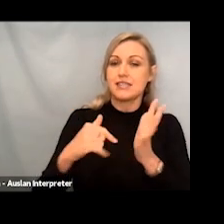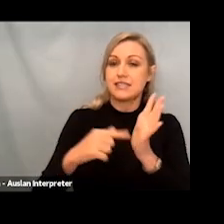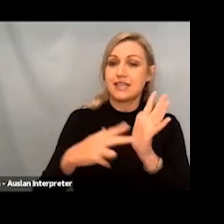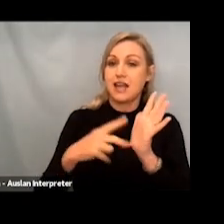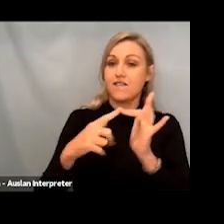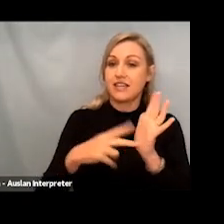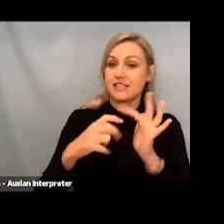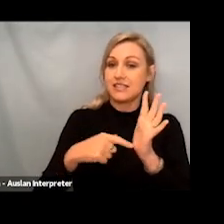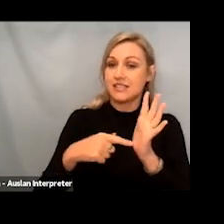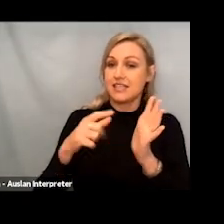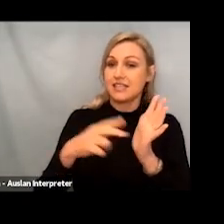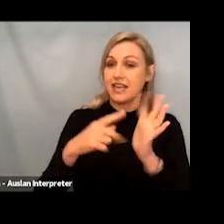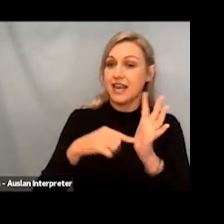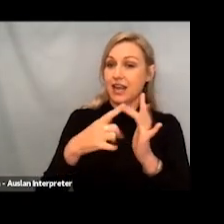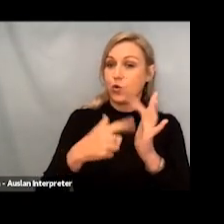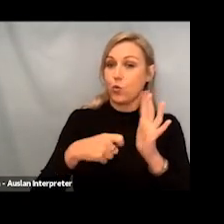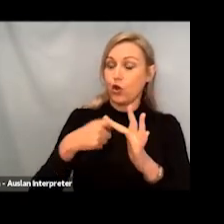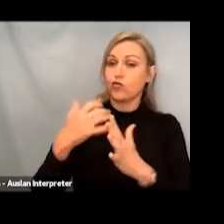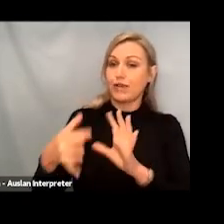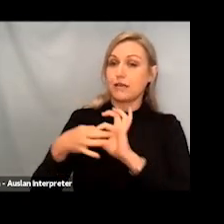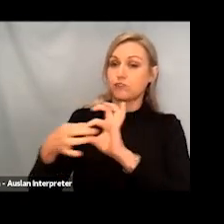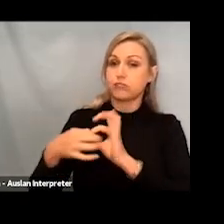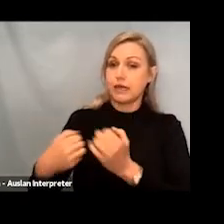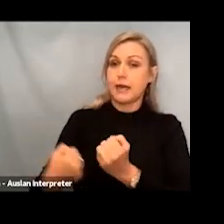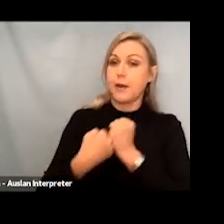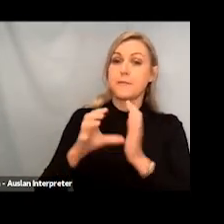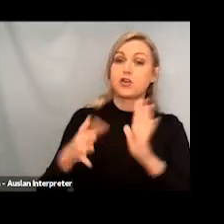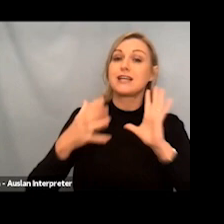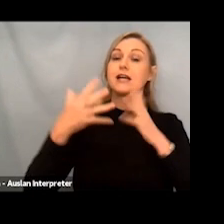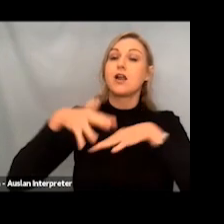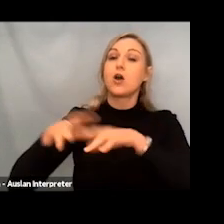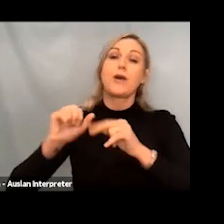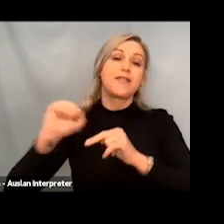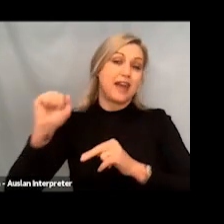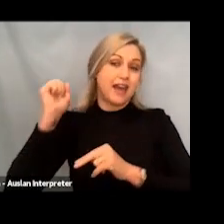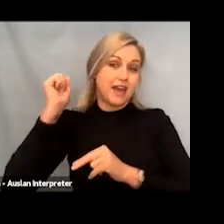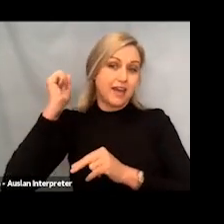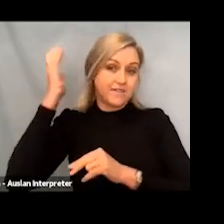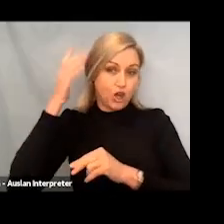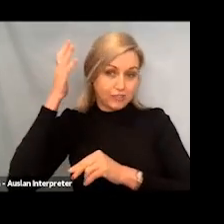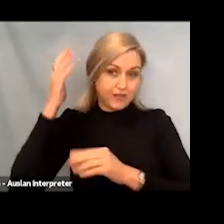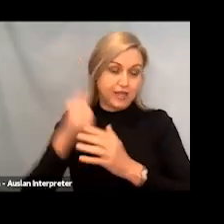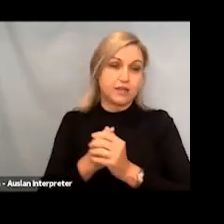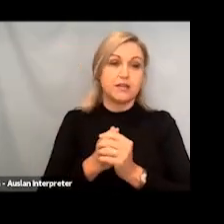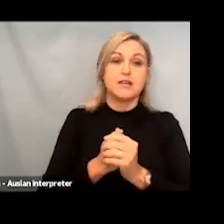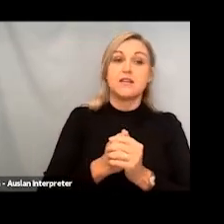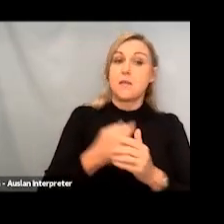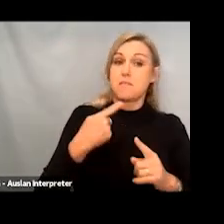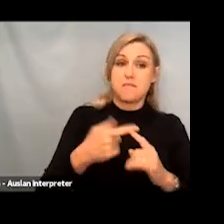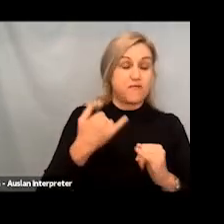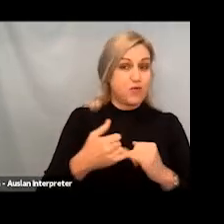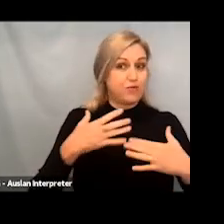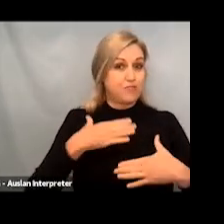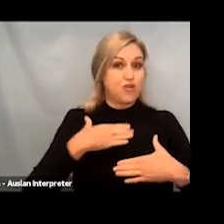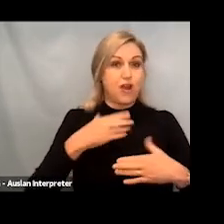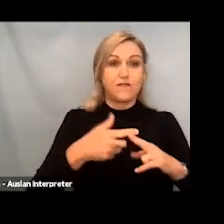line with their philosophy. It was surprisingly easy to get this through Human